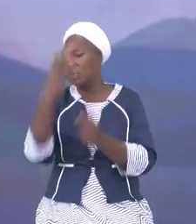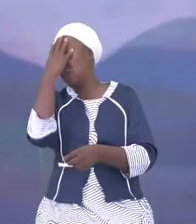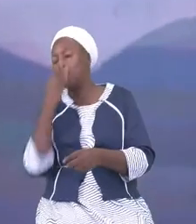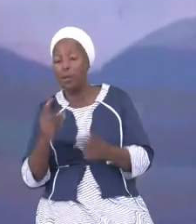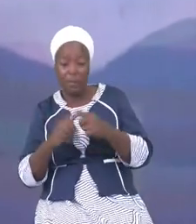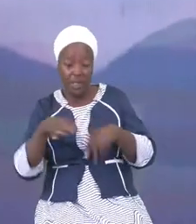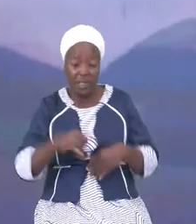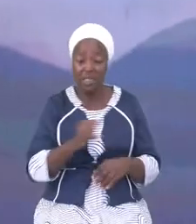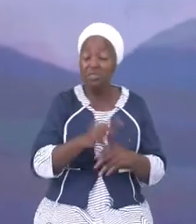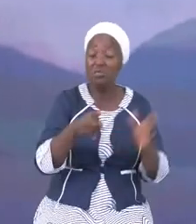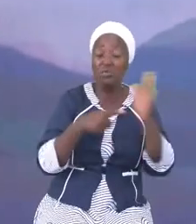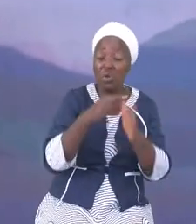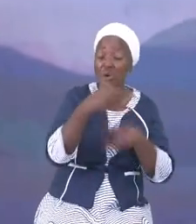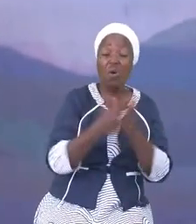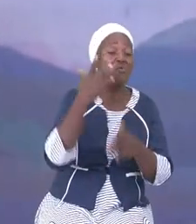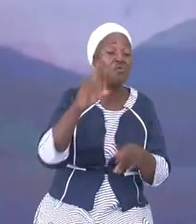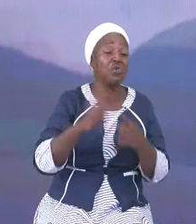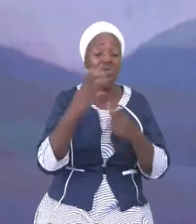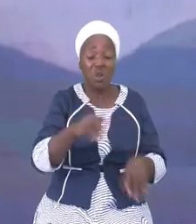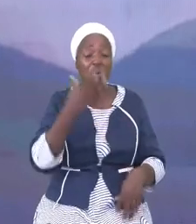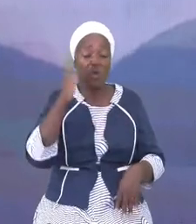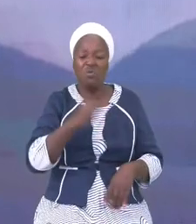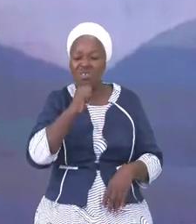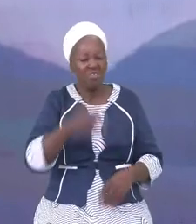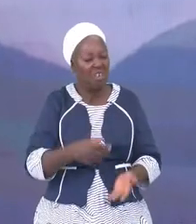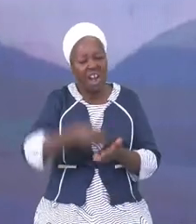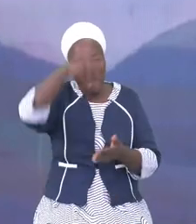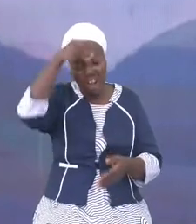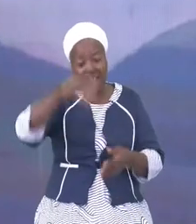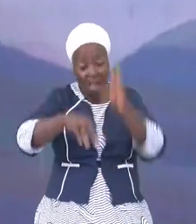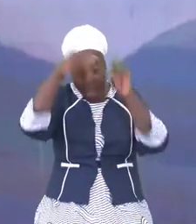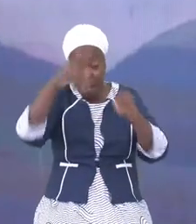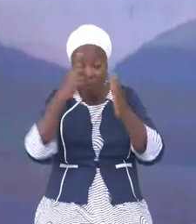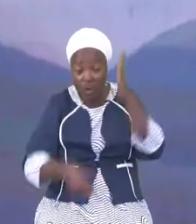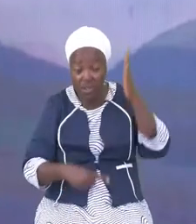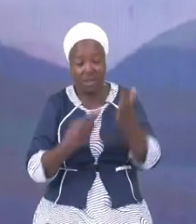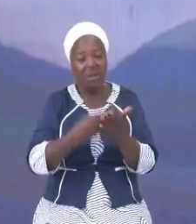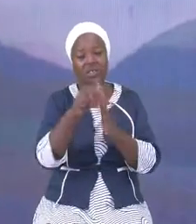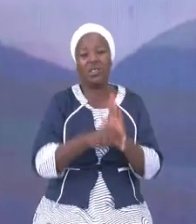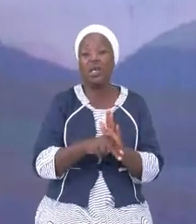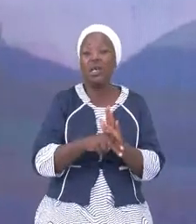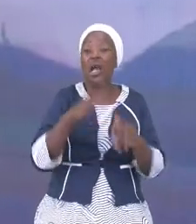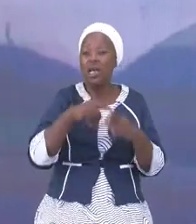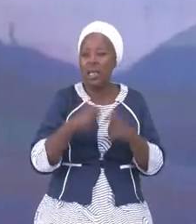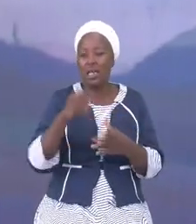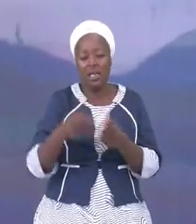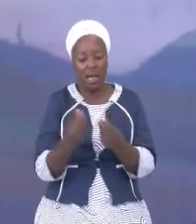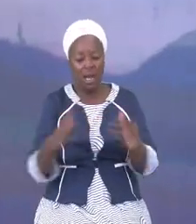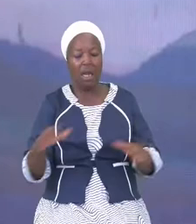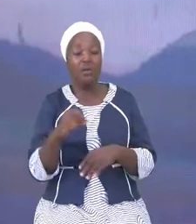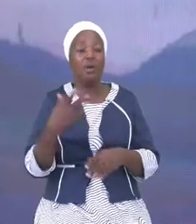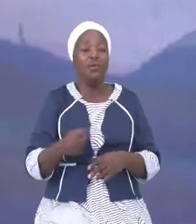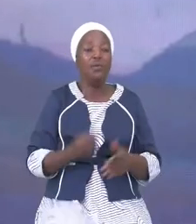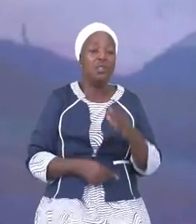not learn righteousness. In the land of the upright will he deal unjustly, and